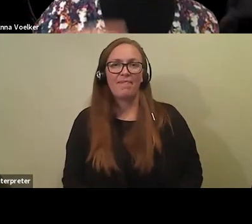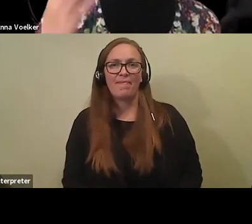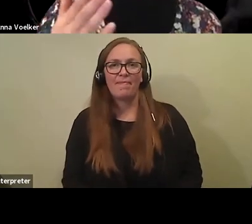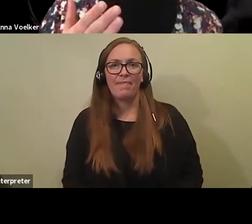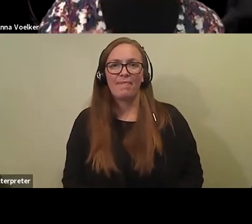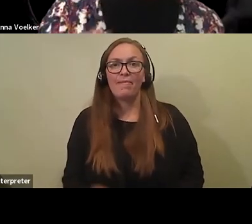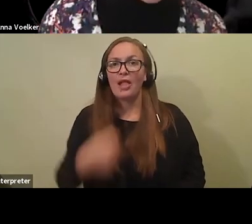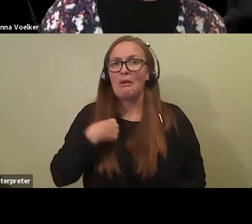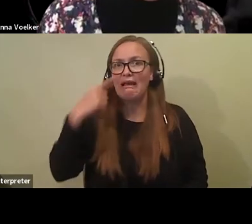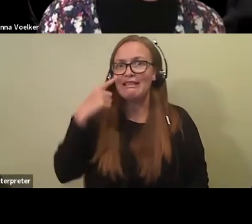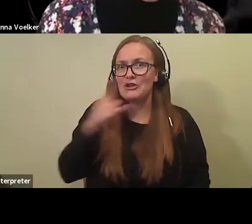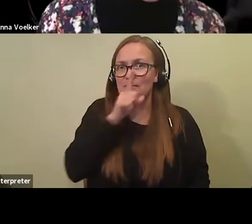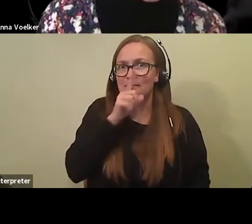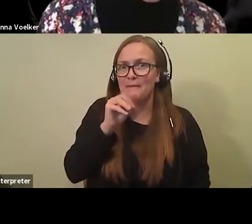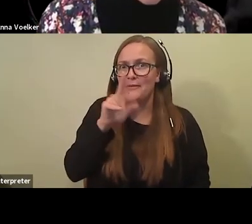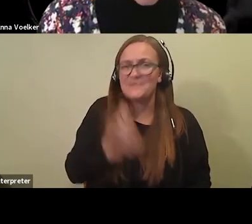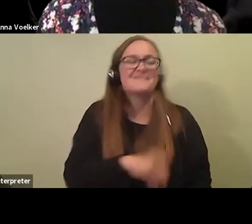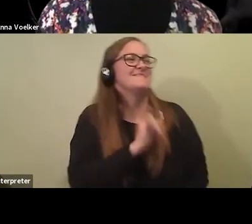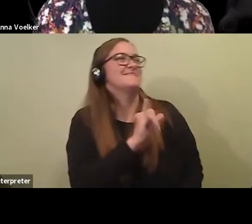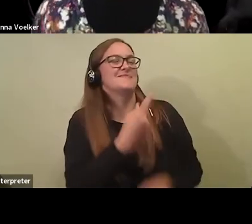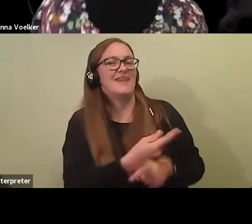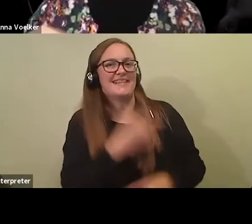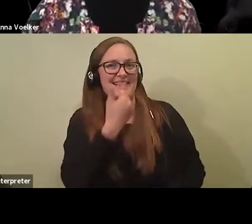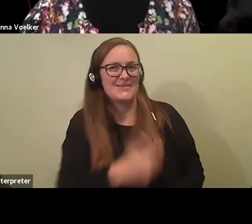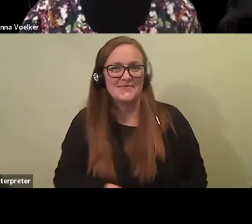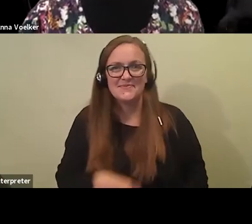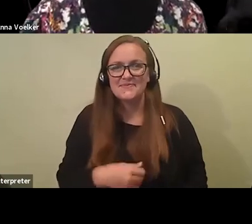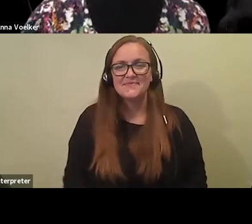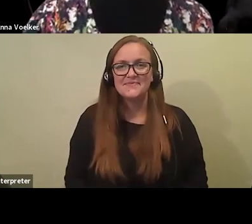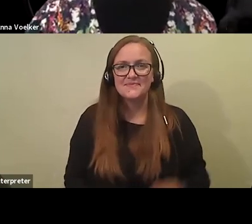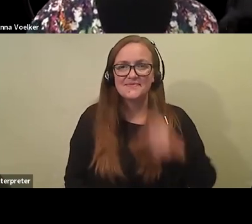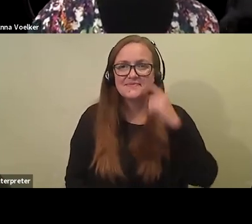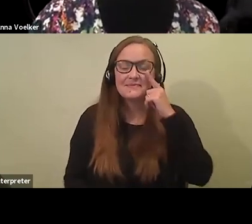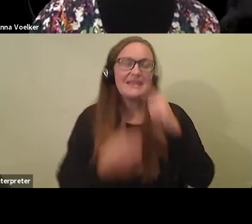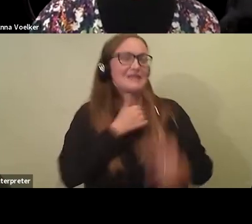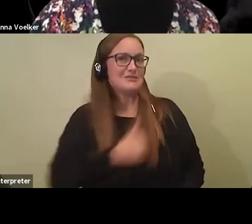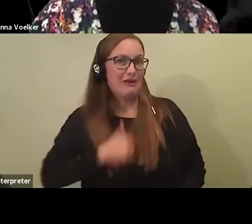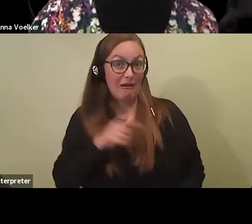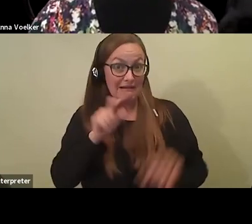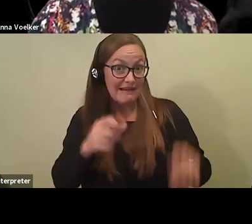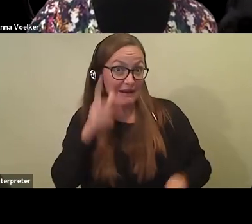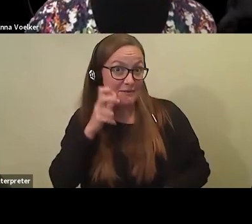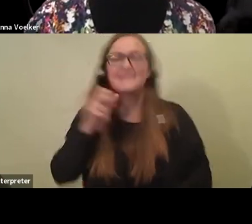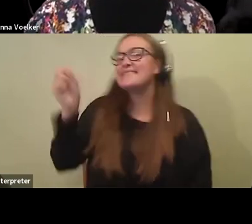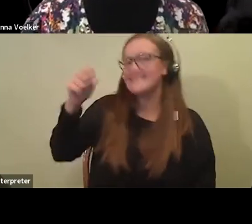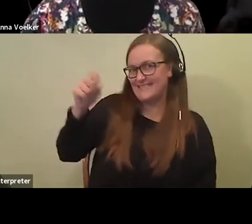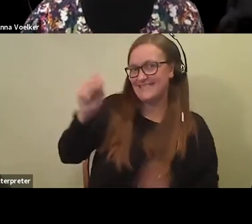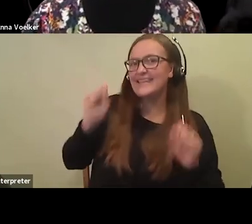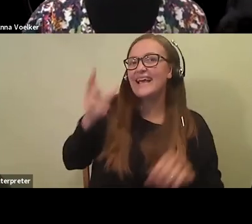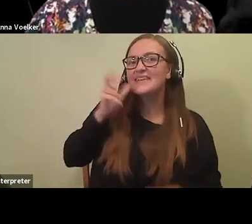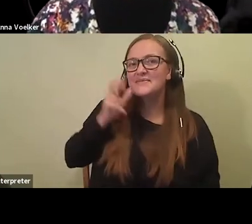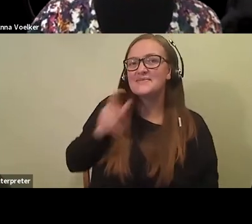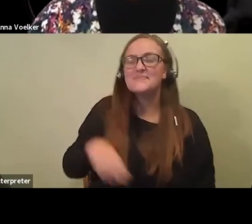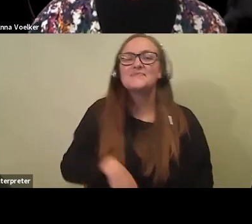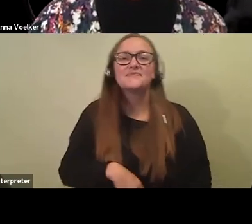Oh, and I believe you're on mute. Thanks. Sorry, can you hear me? Yes, we can hear you now. Thank you. All